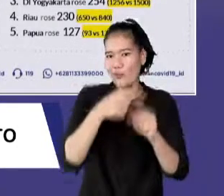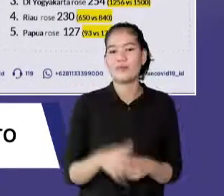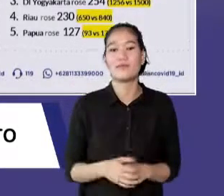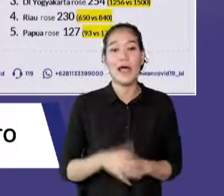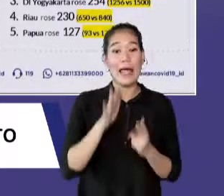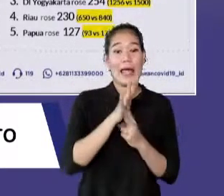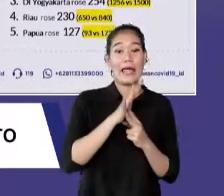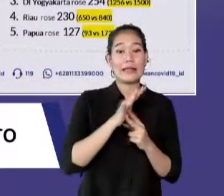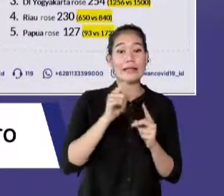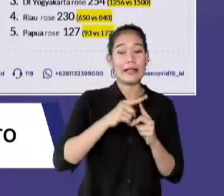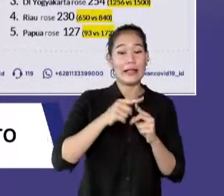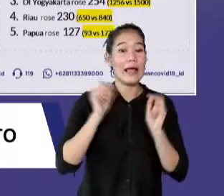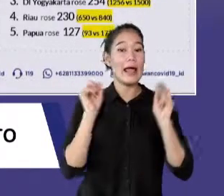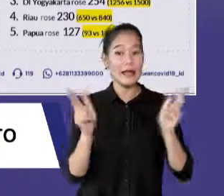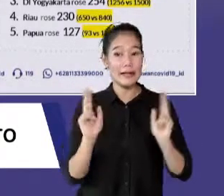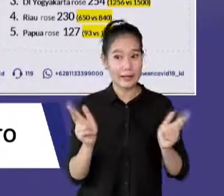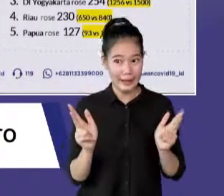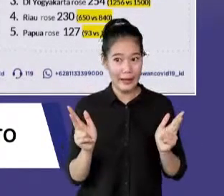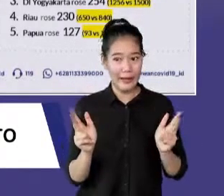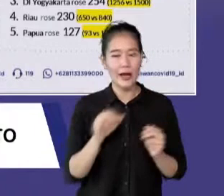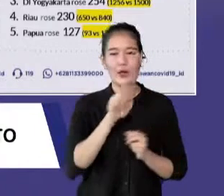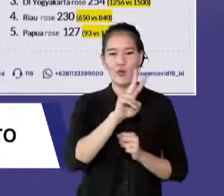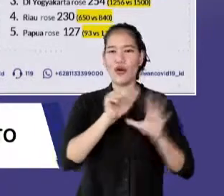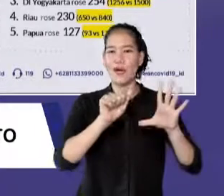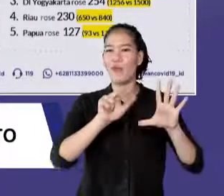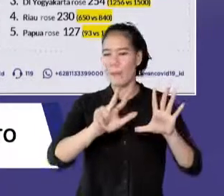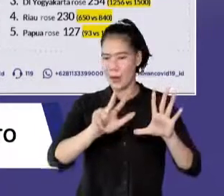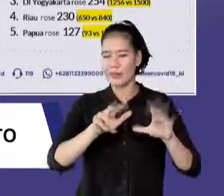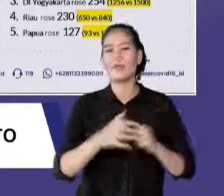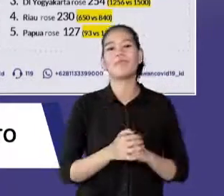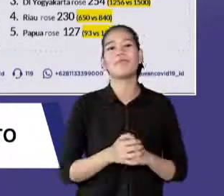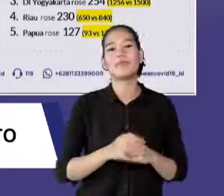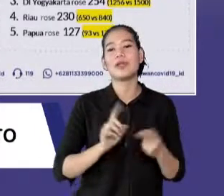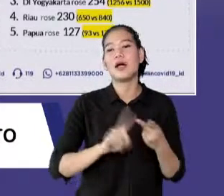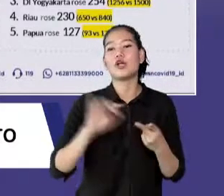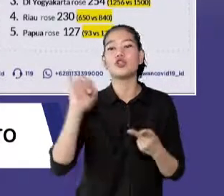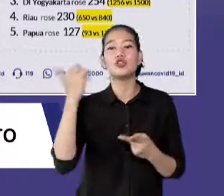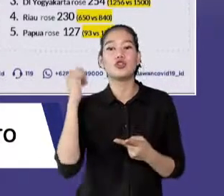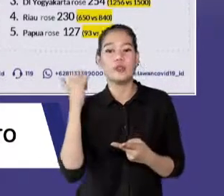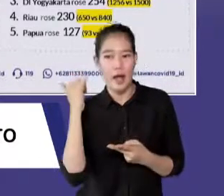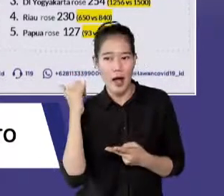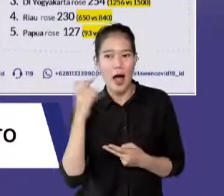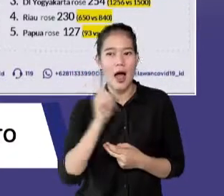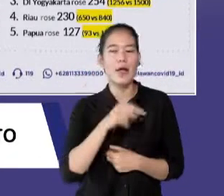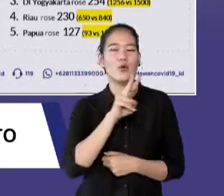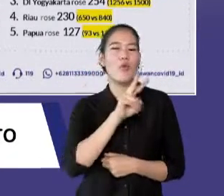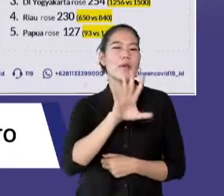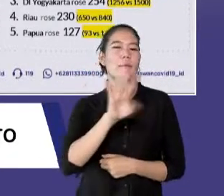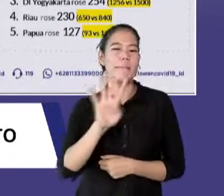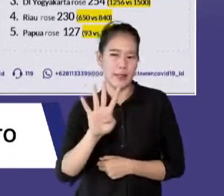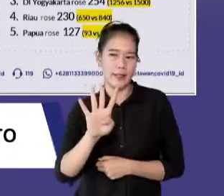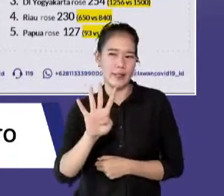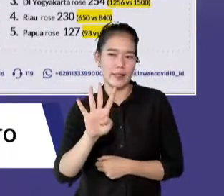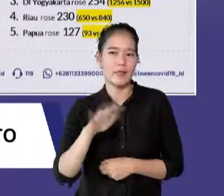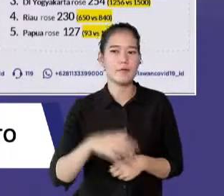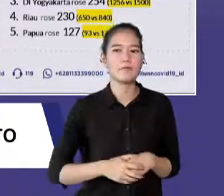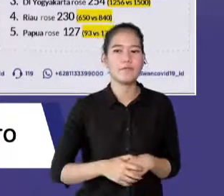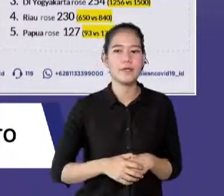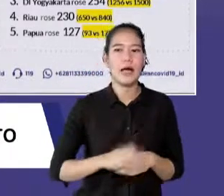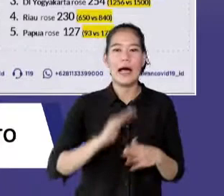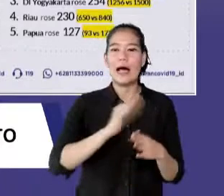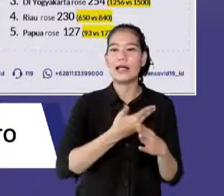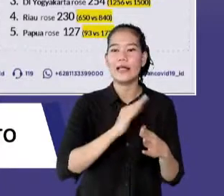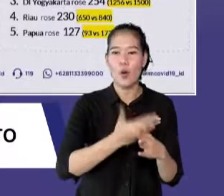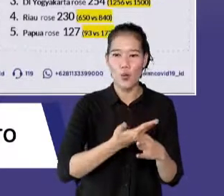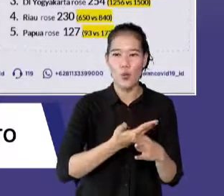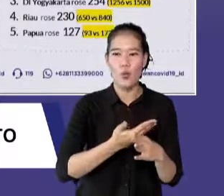NTT with 268 recoveries, Yogyakarta with 254 recoveries,